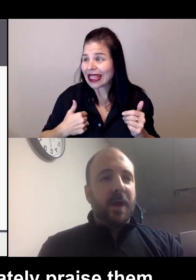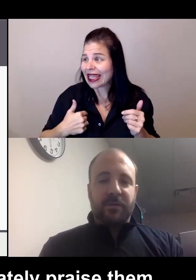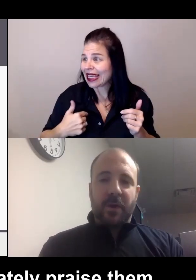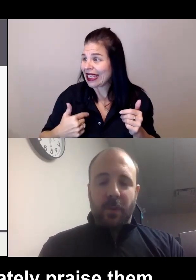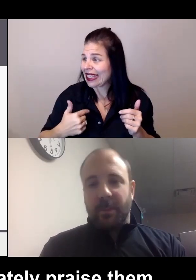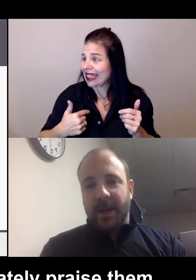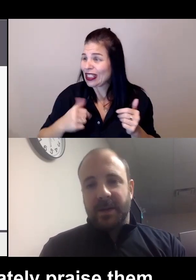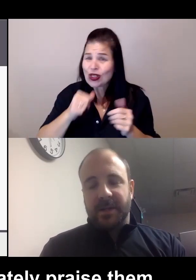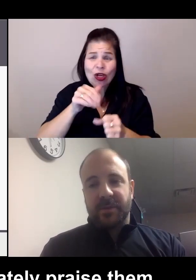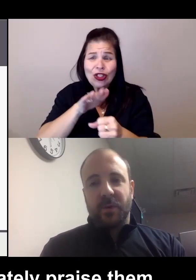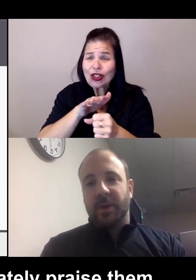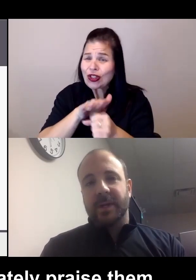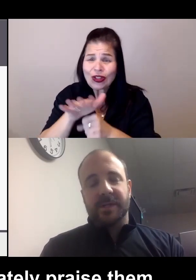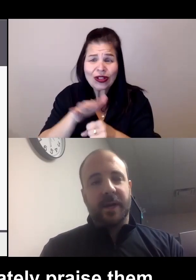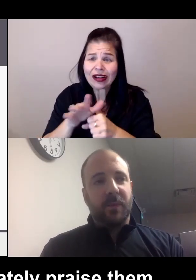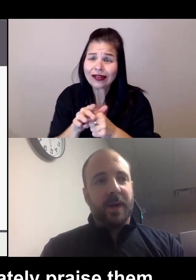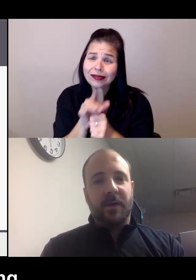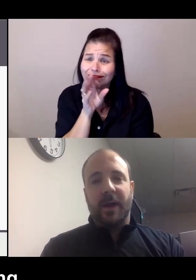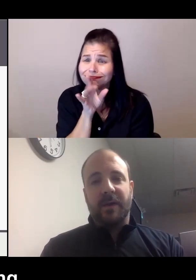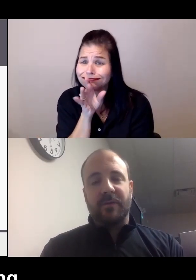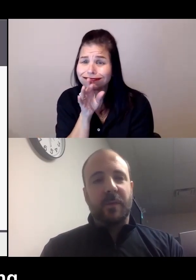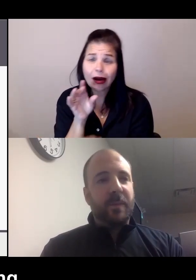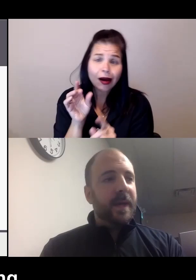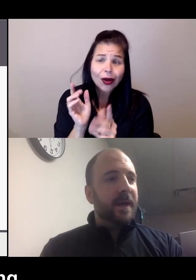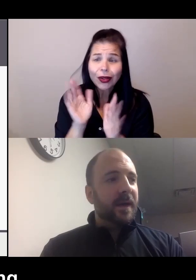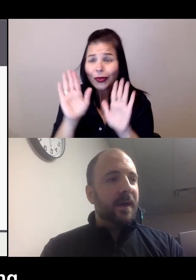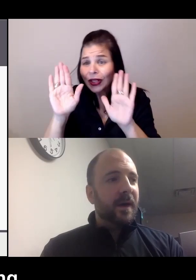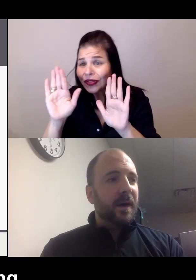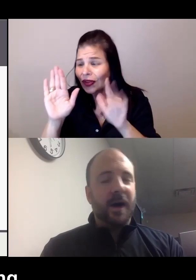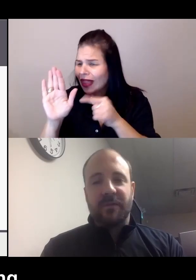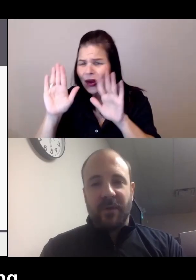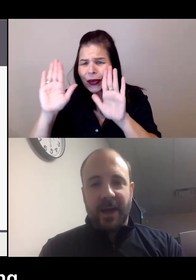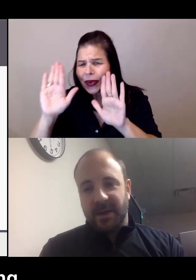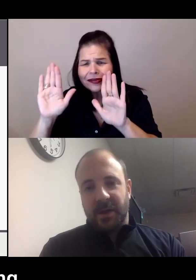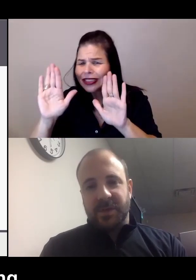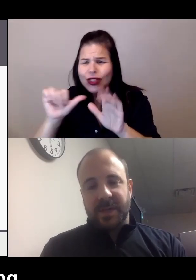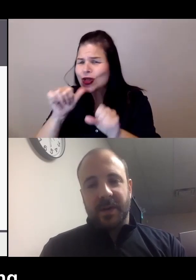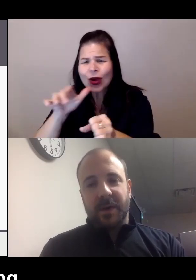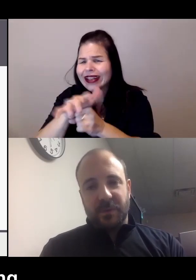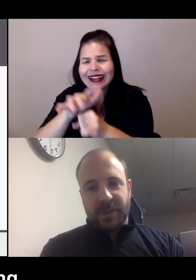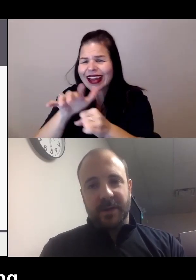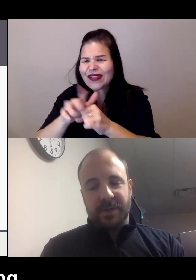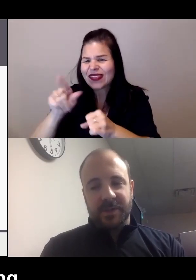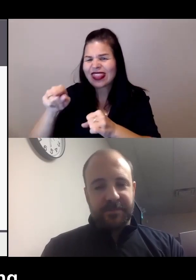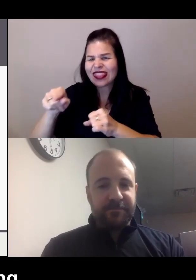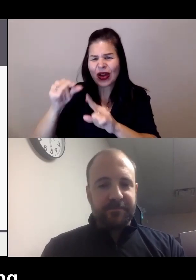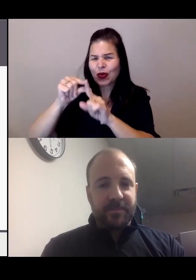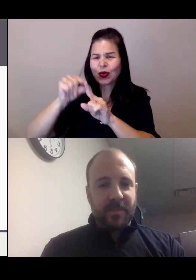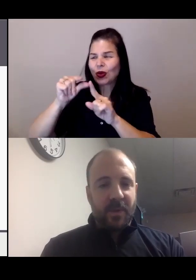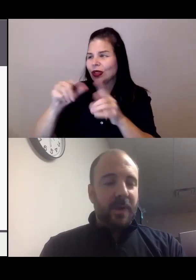them for their open-mindedness, for their willingness to help one another, and for being unafraid to take on new